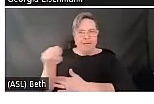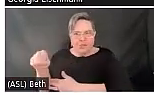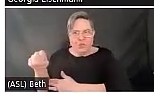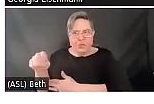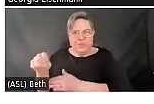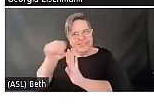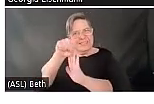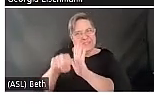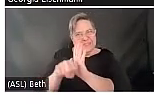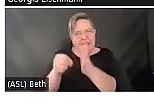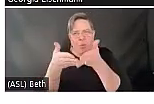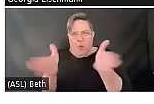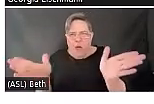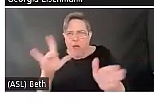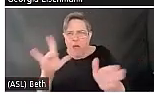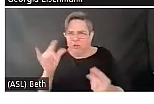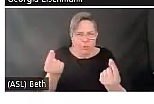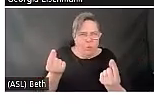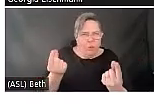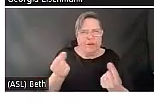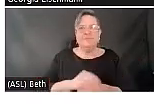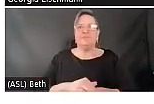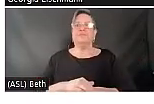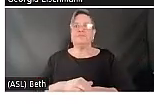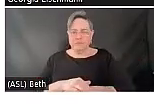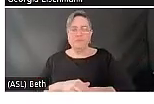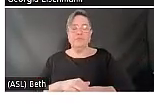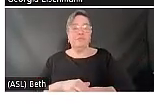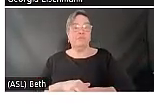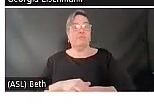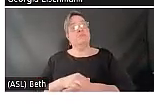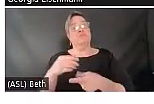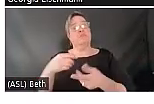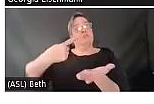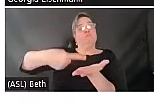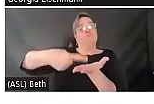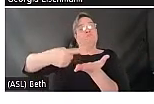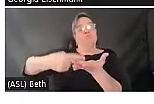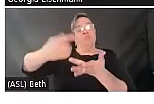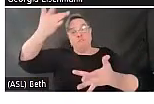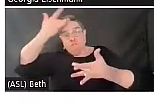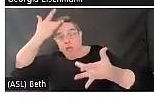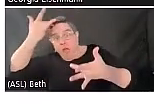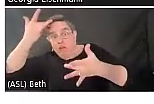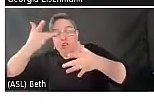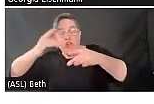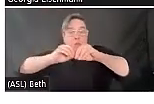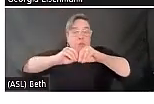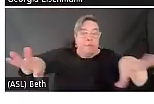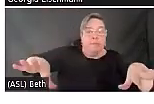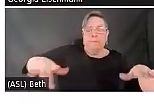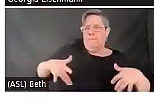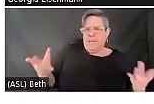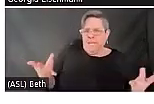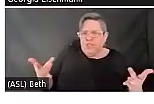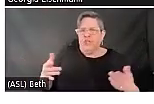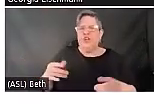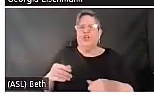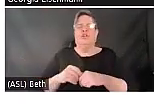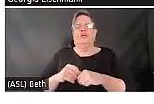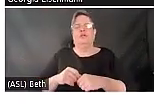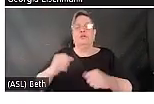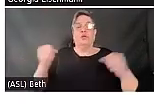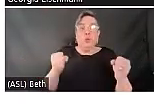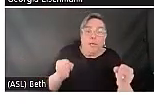the viral picture where we are with the winter viruses, and then we'll also spend some time looking